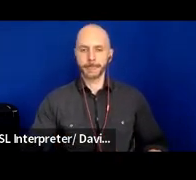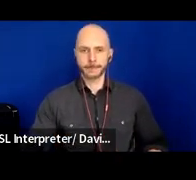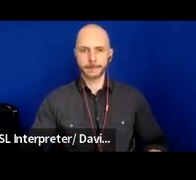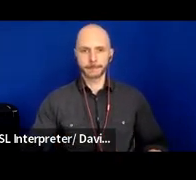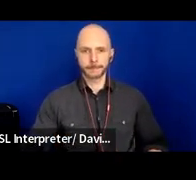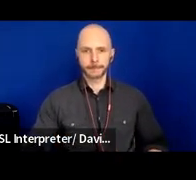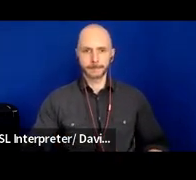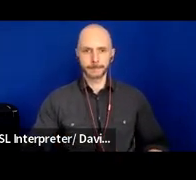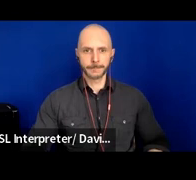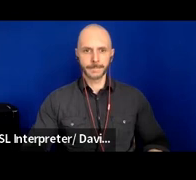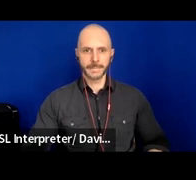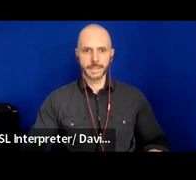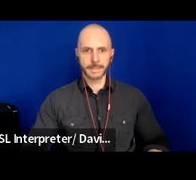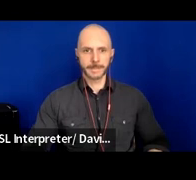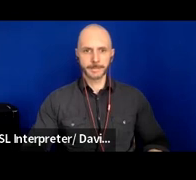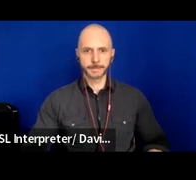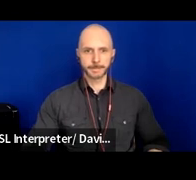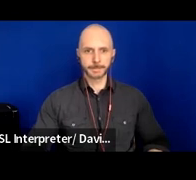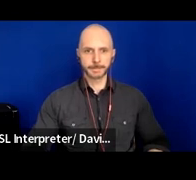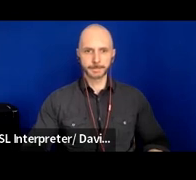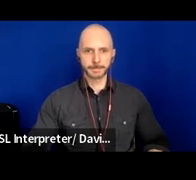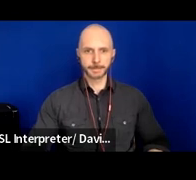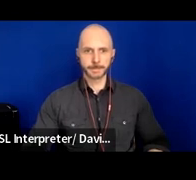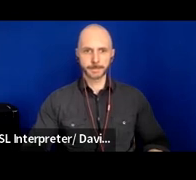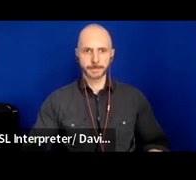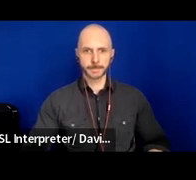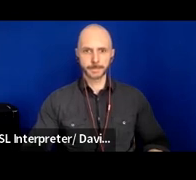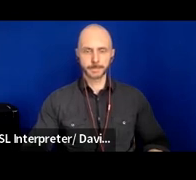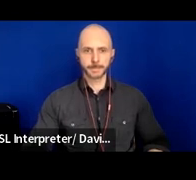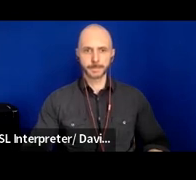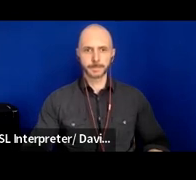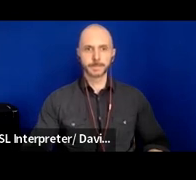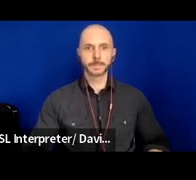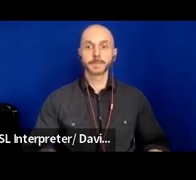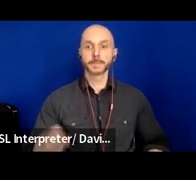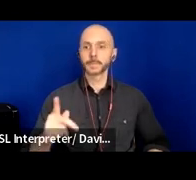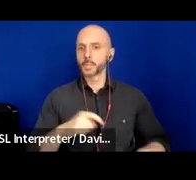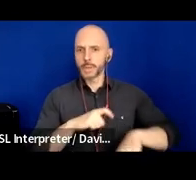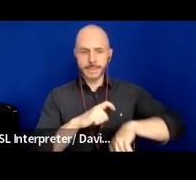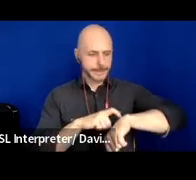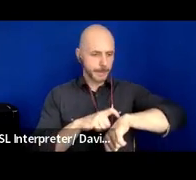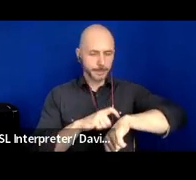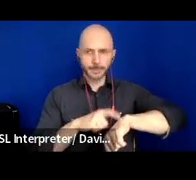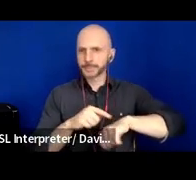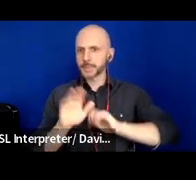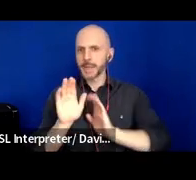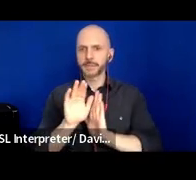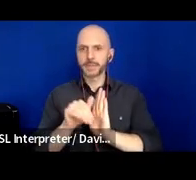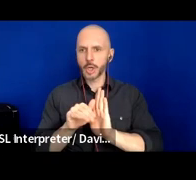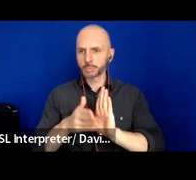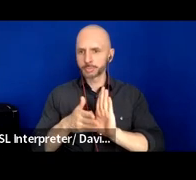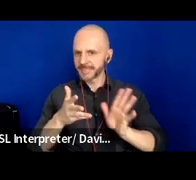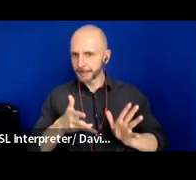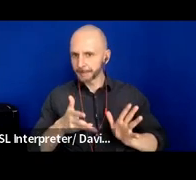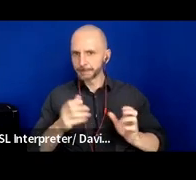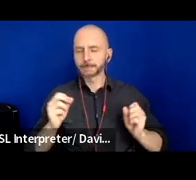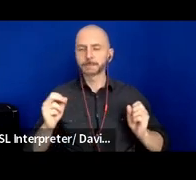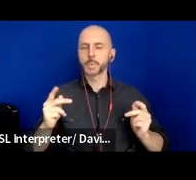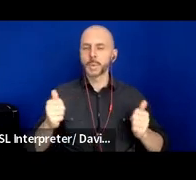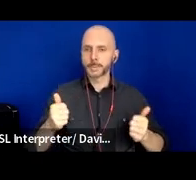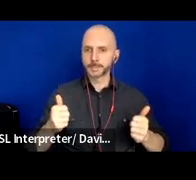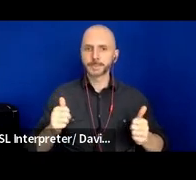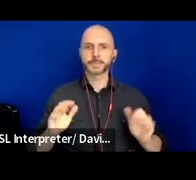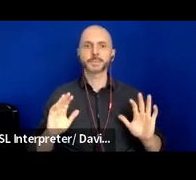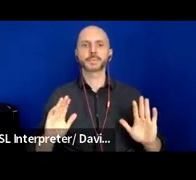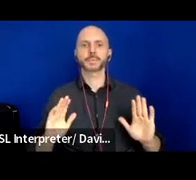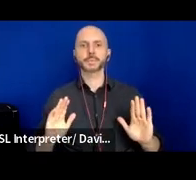Okay. Thank you. So I'm just getting a time check. So, okay. So, and the idea here is certainly we